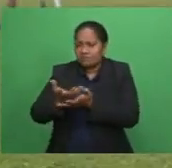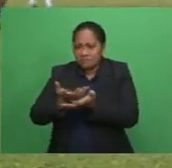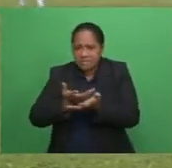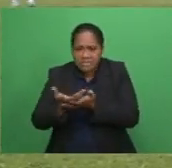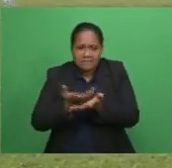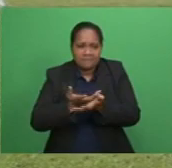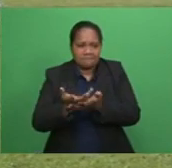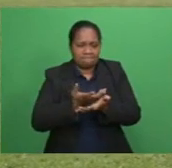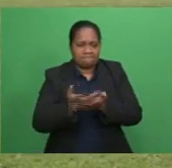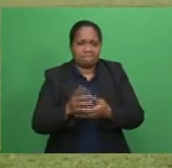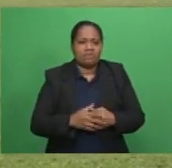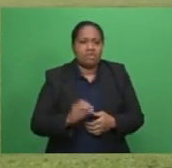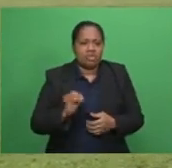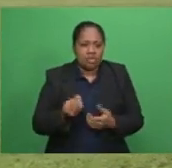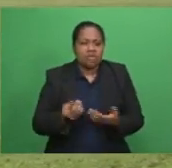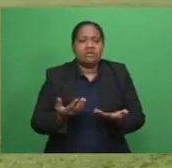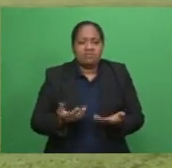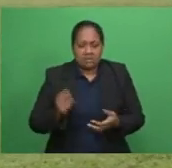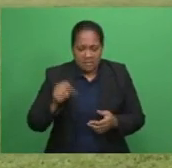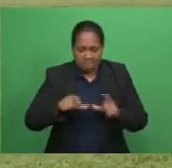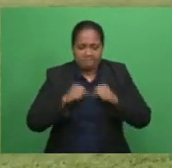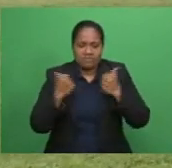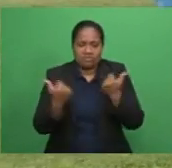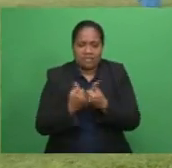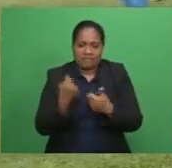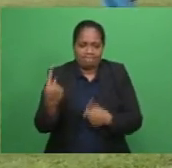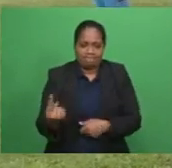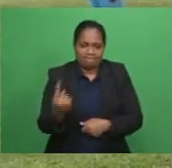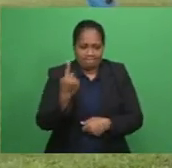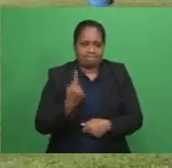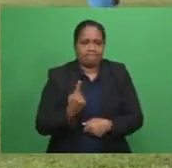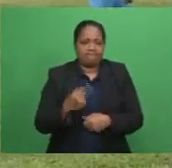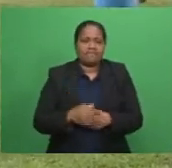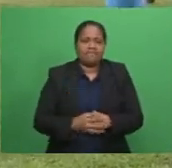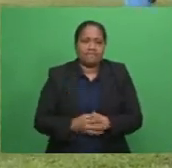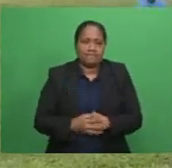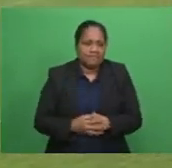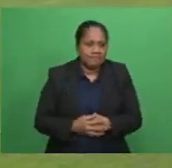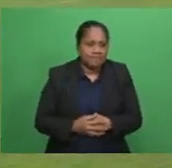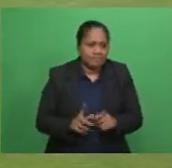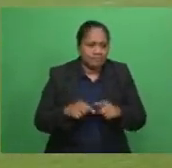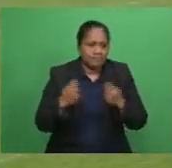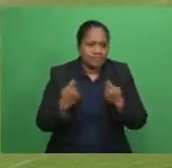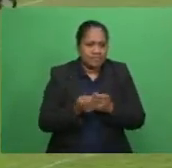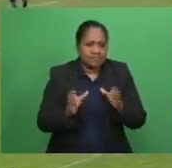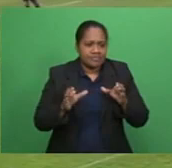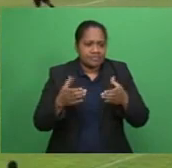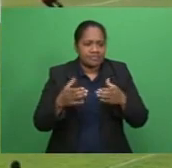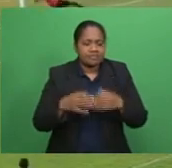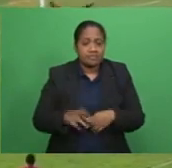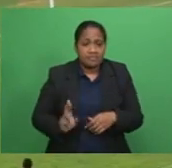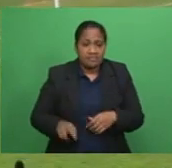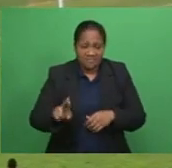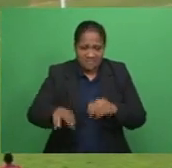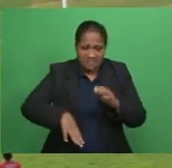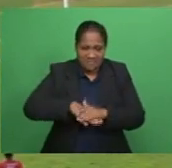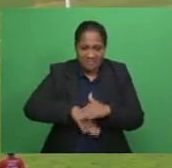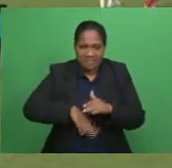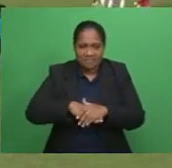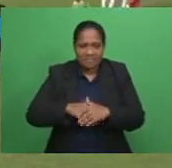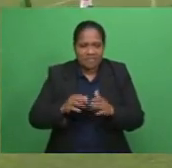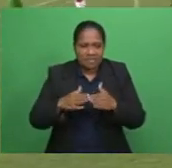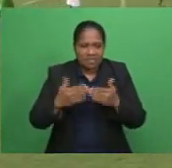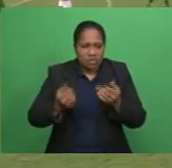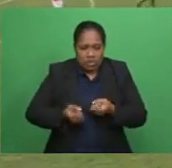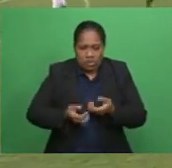finally managed to come to agreement and we secured the release of those three players. The Rewa football side has been ironing out all